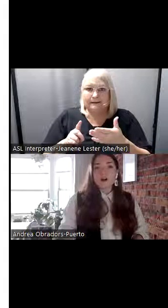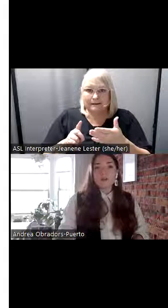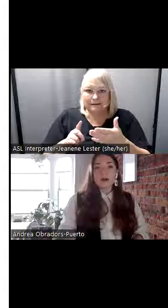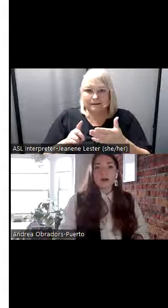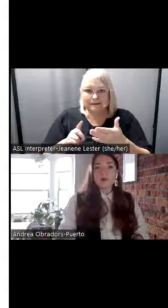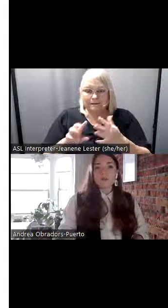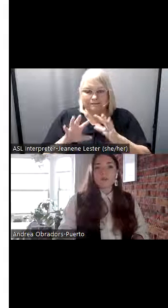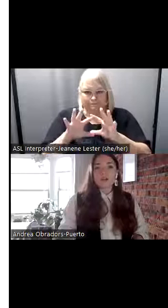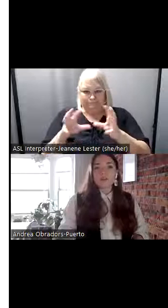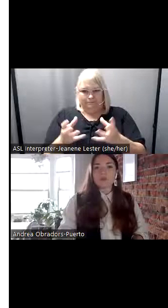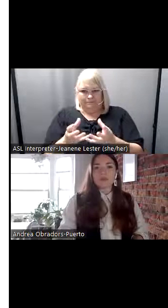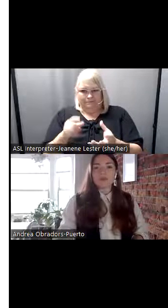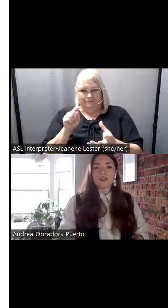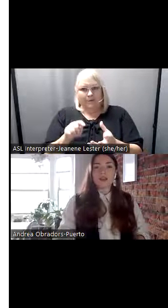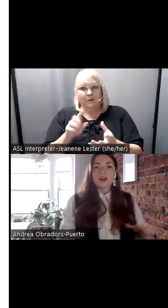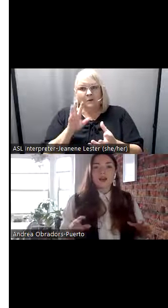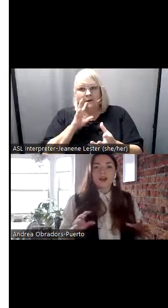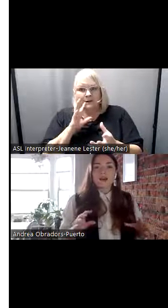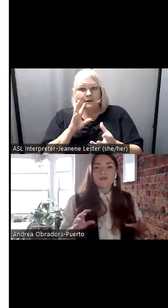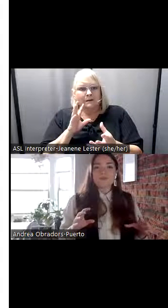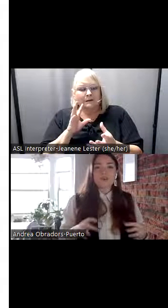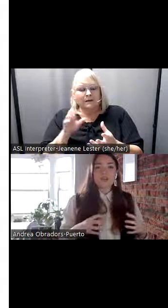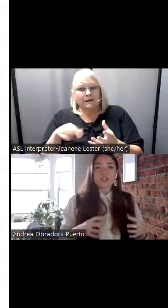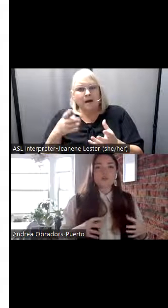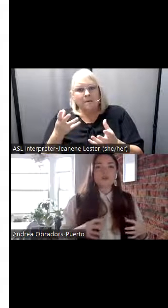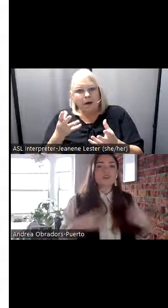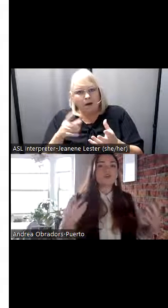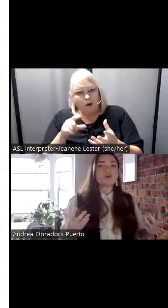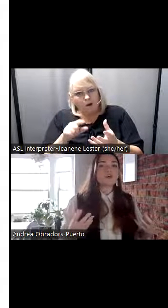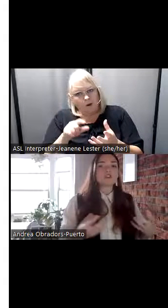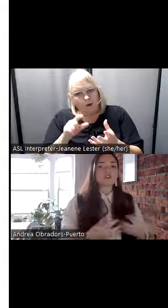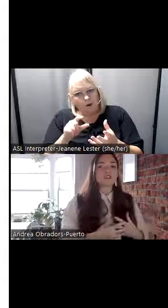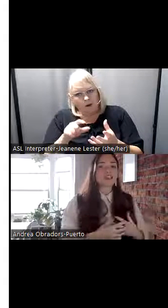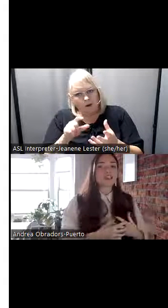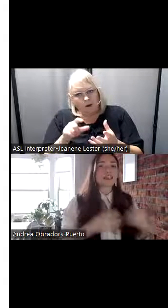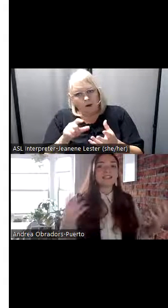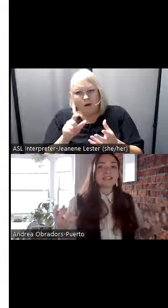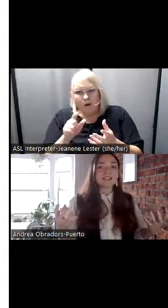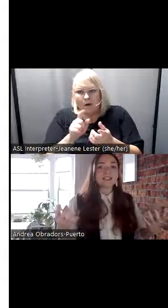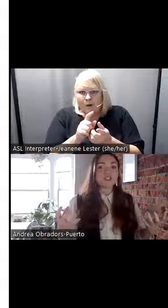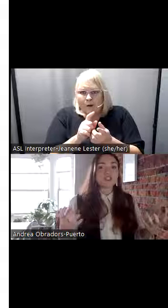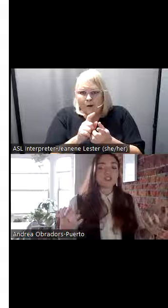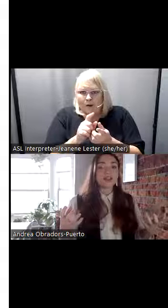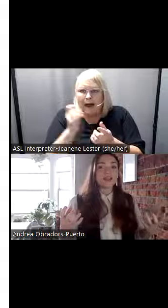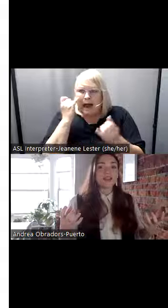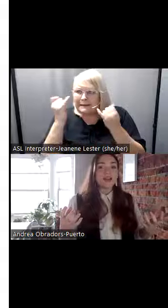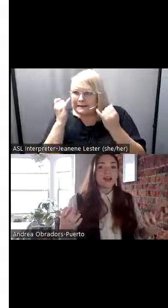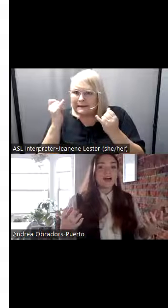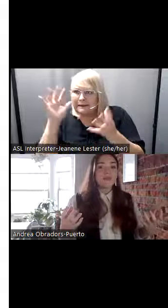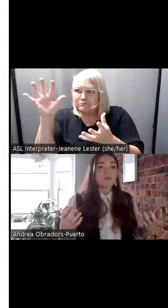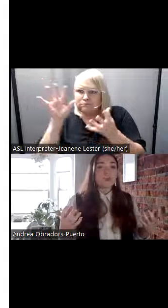we talk about, oops, sorry, I moved too fast. We talk about transforming or translating ideas into